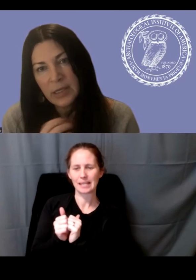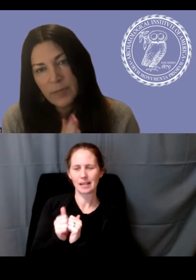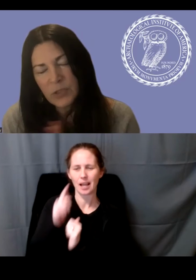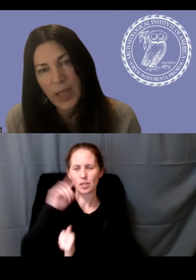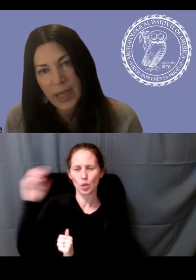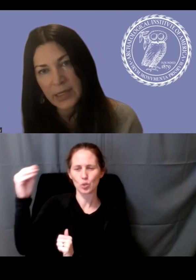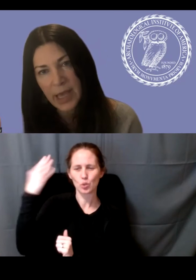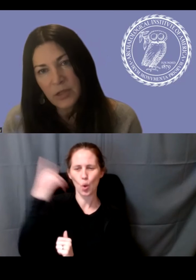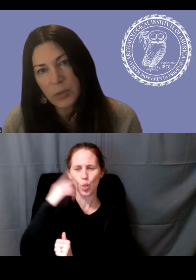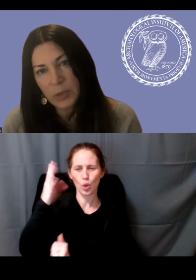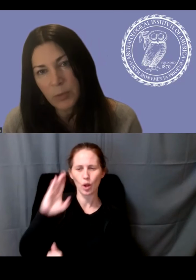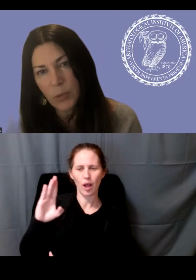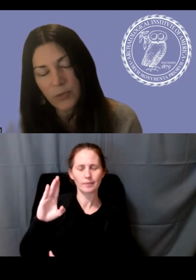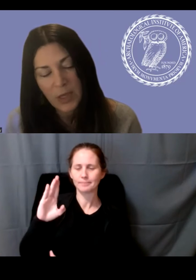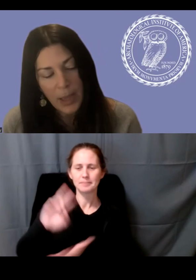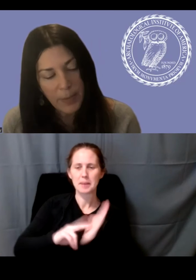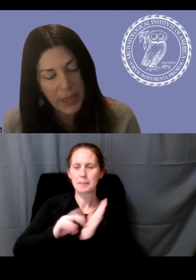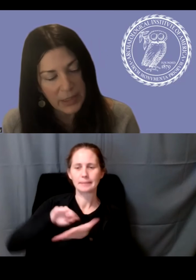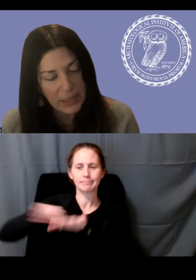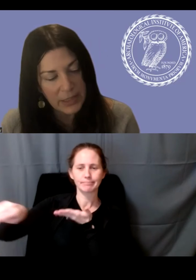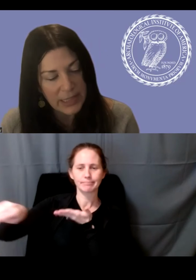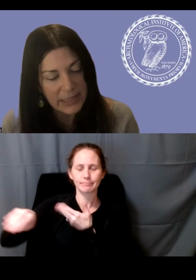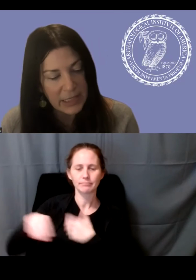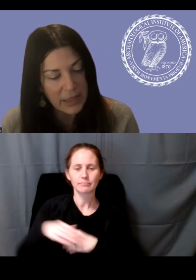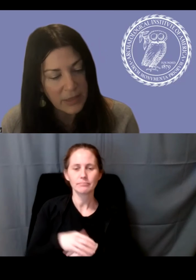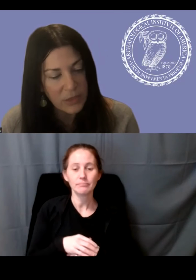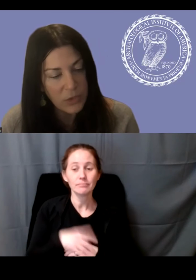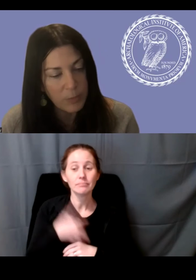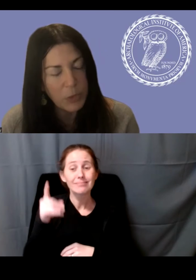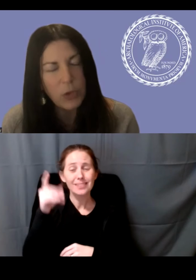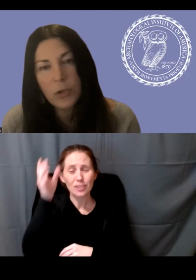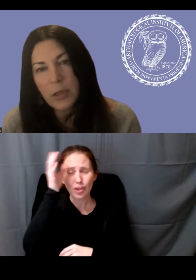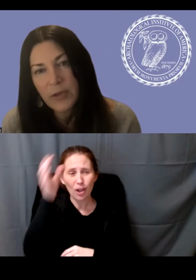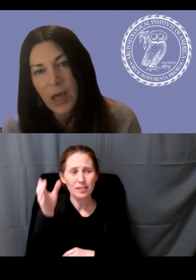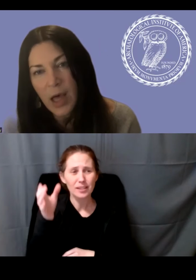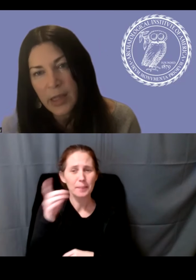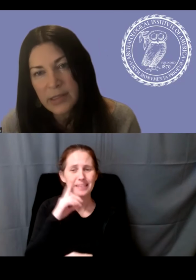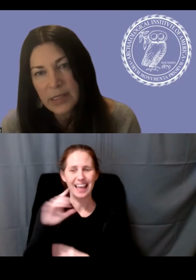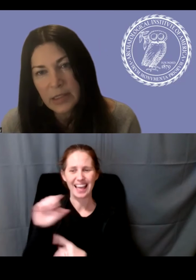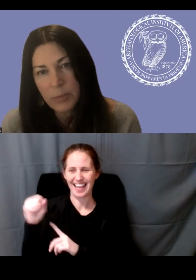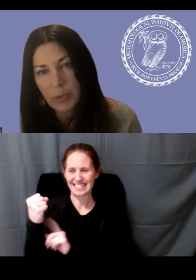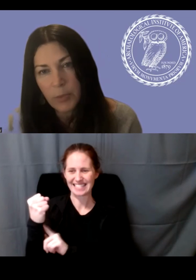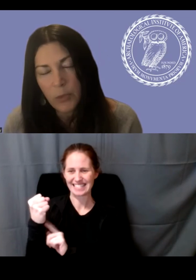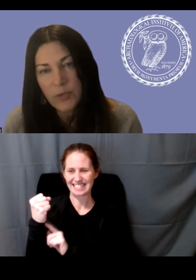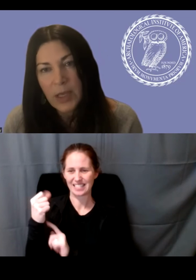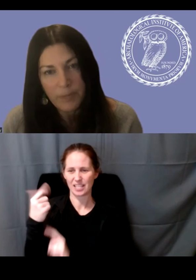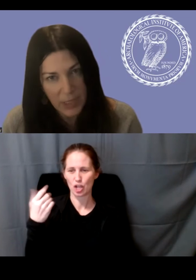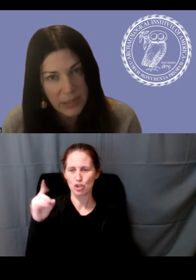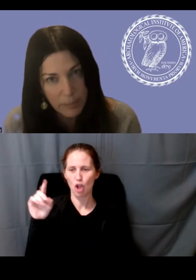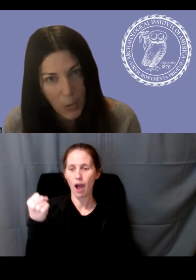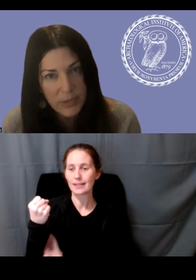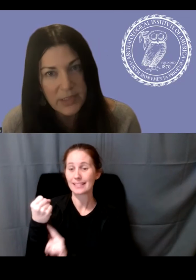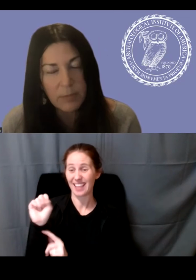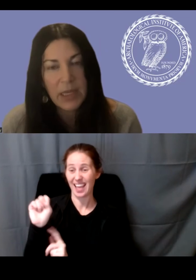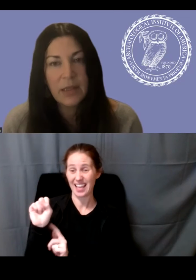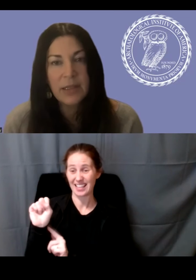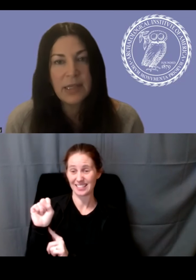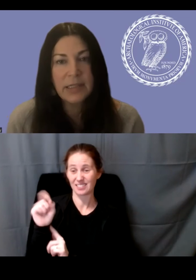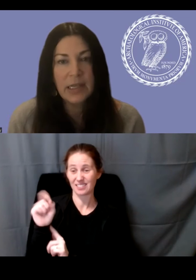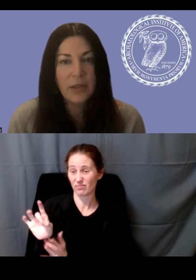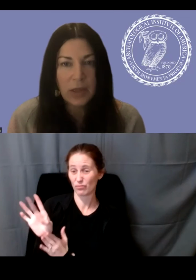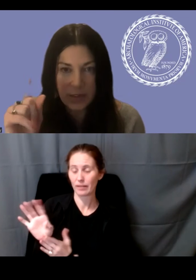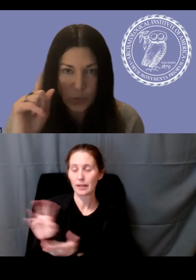Aten. So he had to be removed. But this idea that the plural of gods needed to be removed does impose to